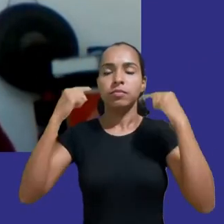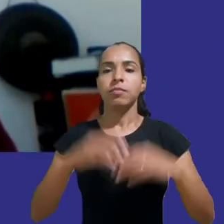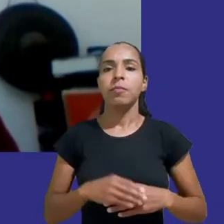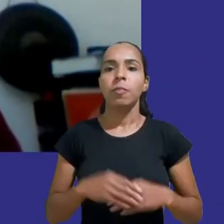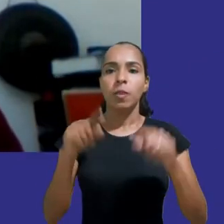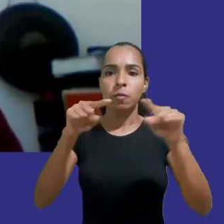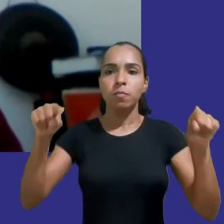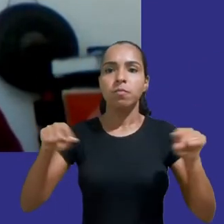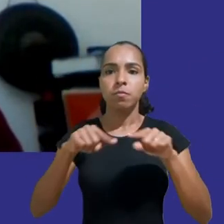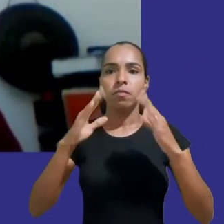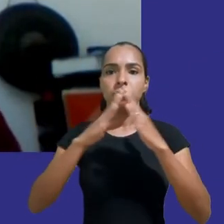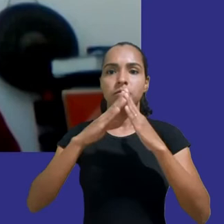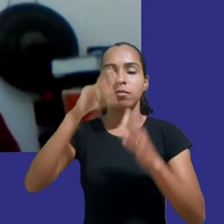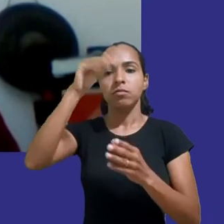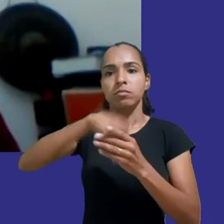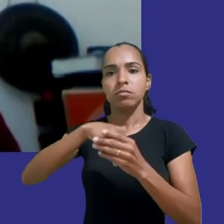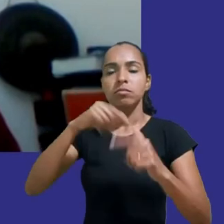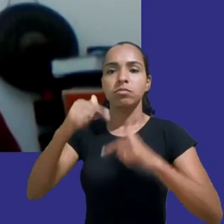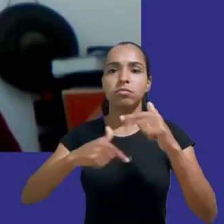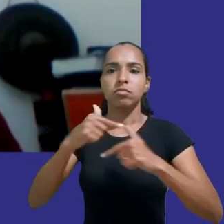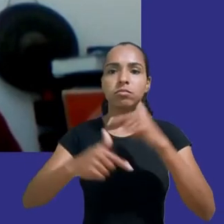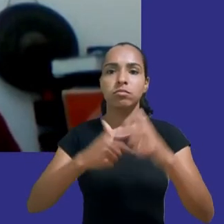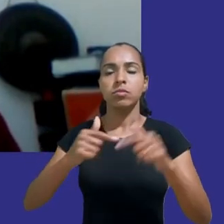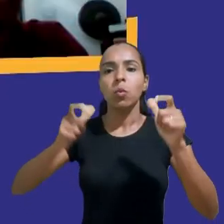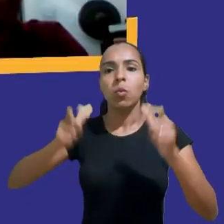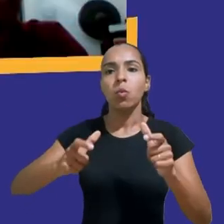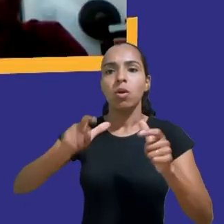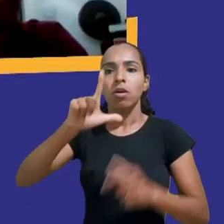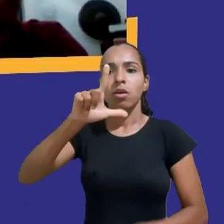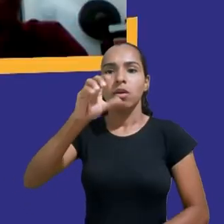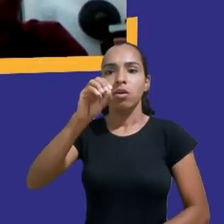I'm currently working from my home in London